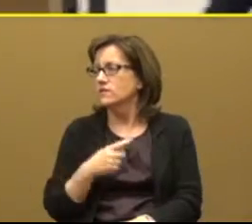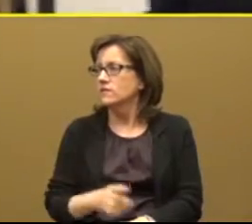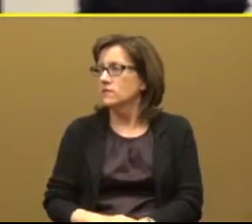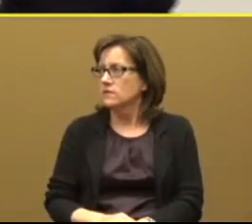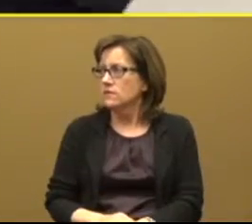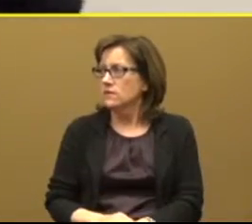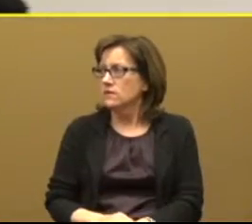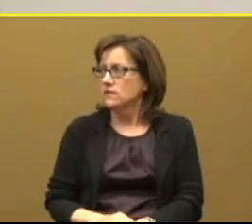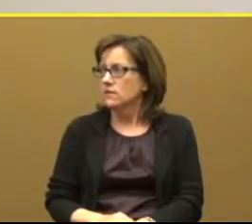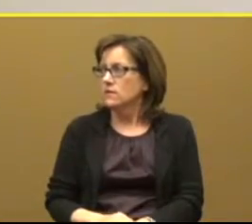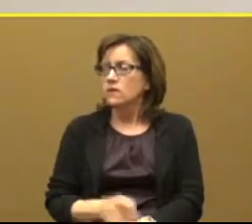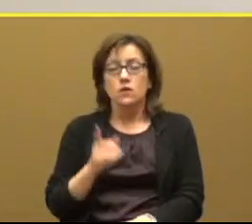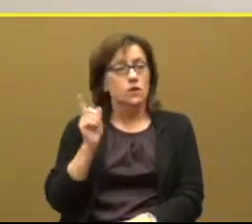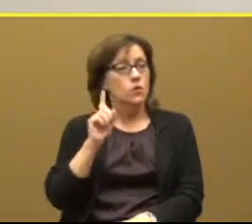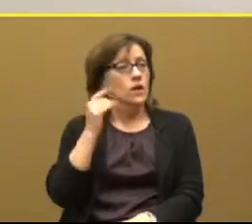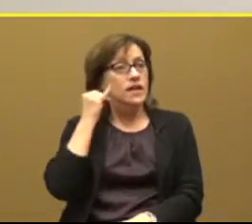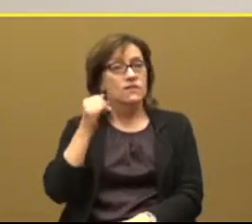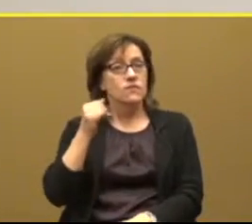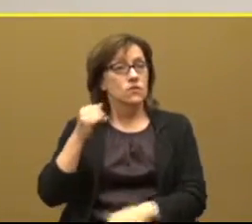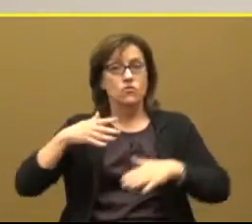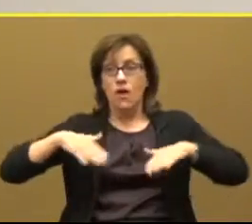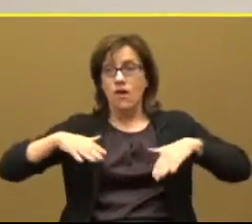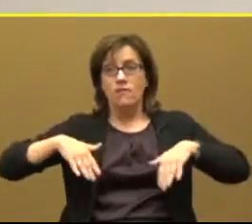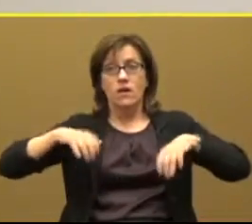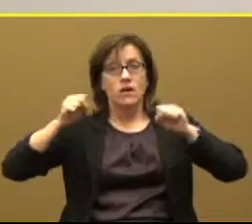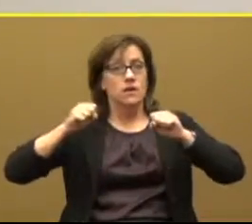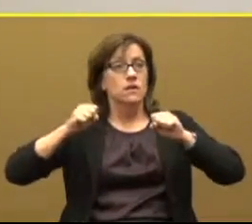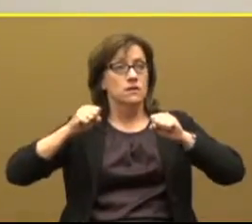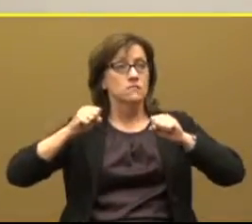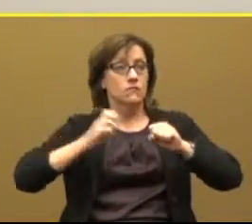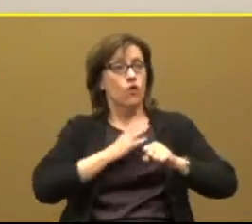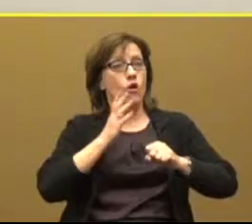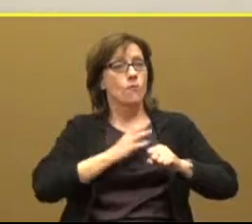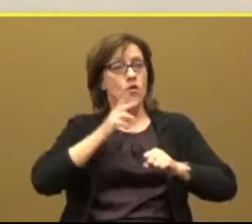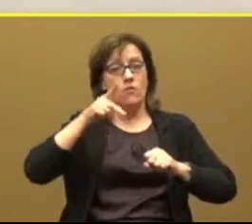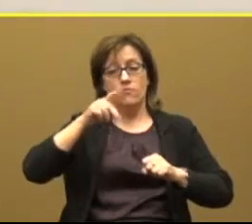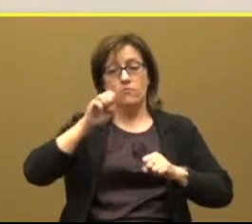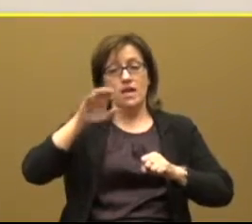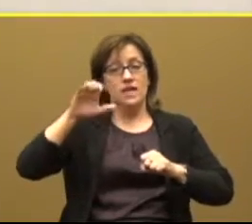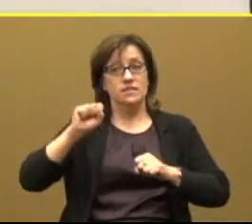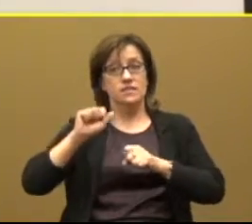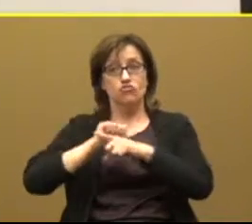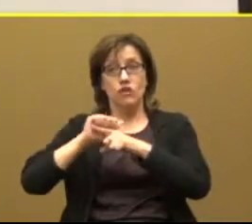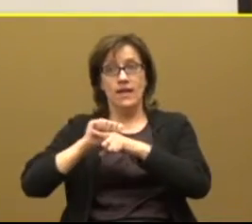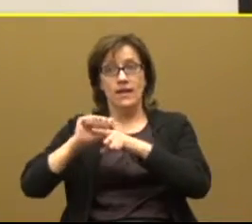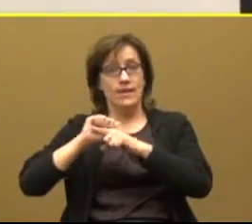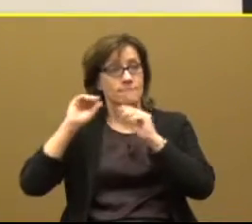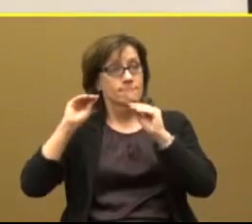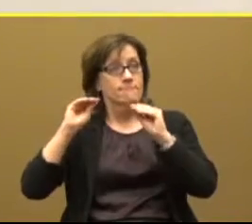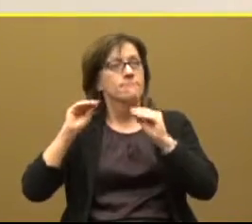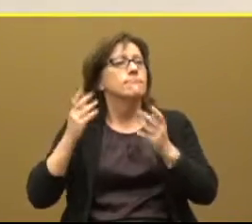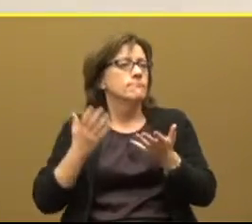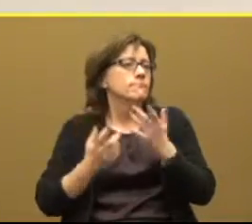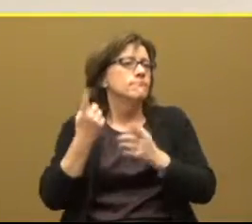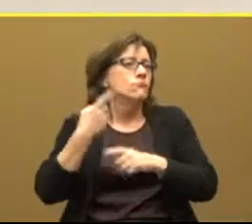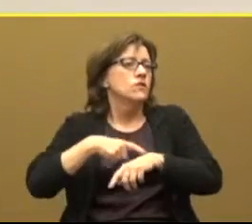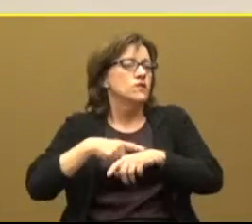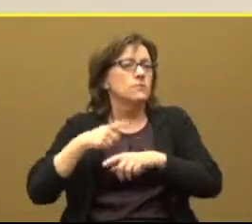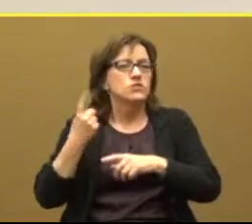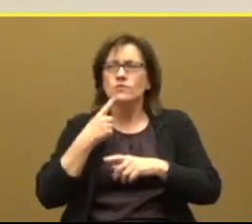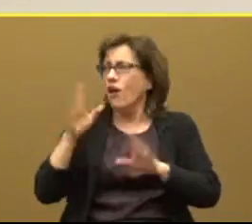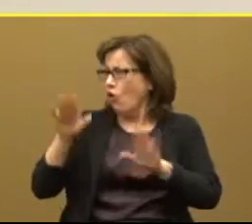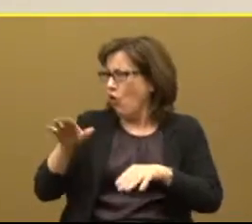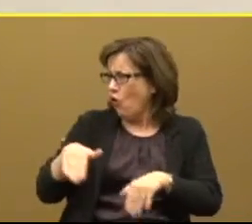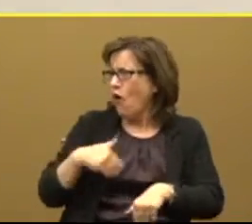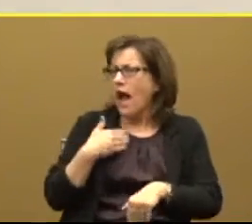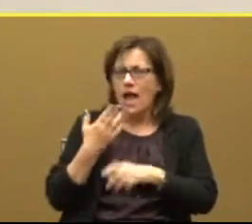So this is where, if you haven't been through formal PECS training, this is probably one of the times when people say, oh, I use PECS in